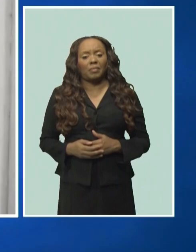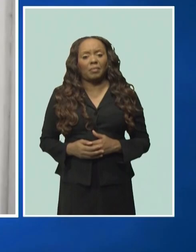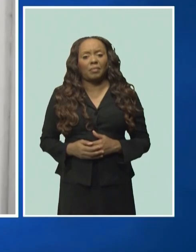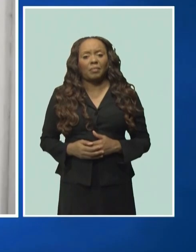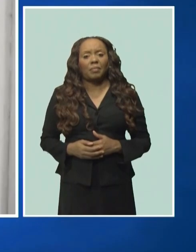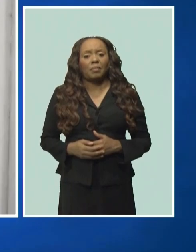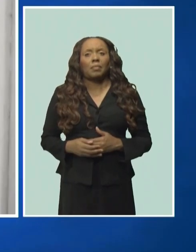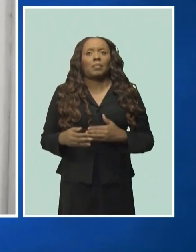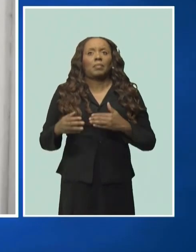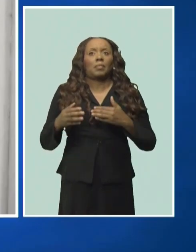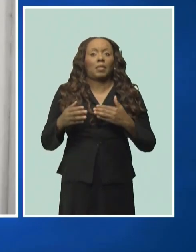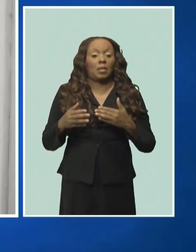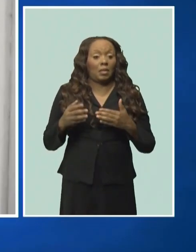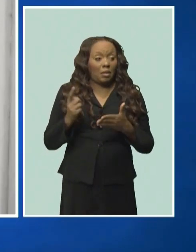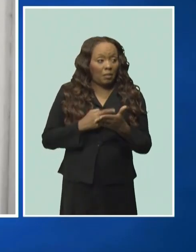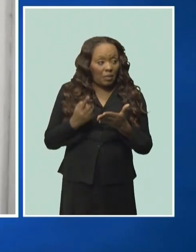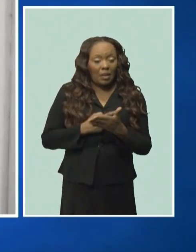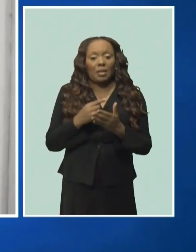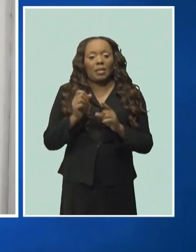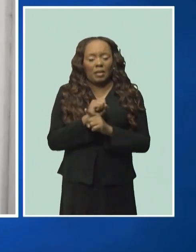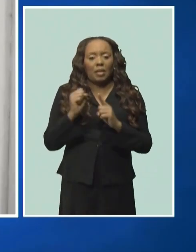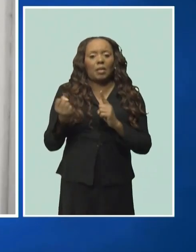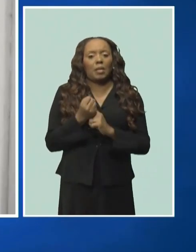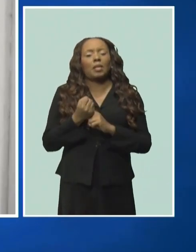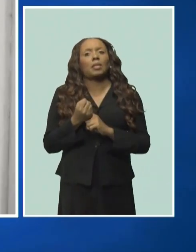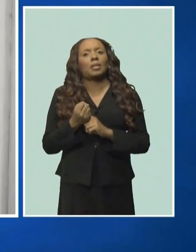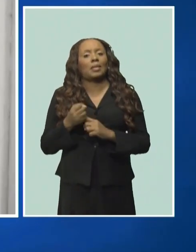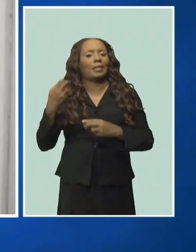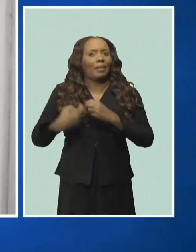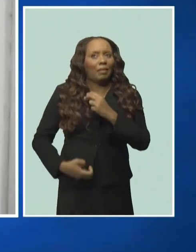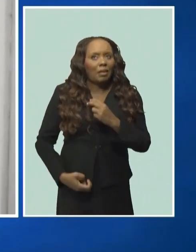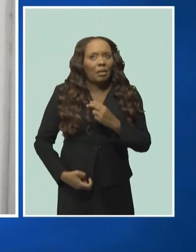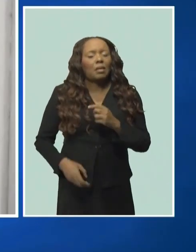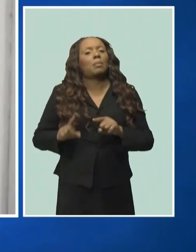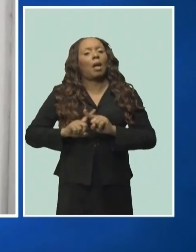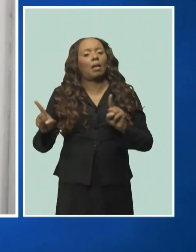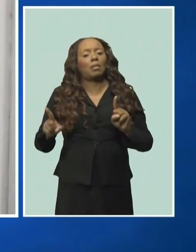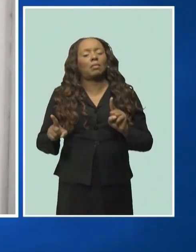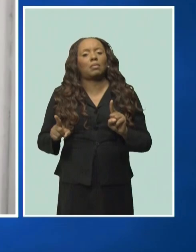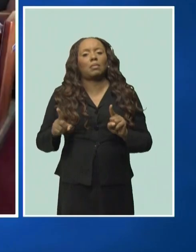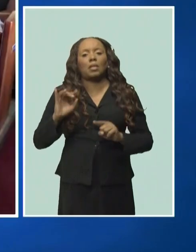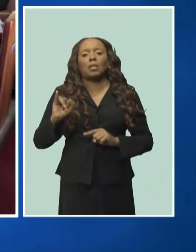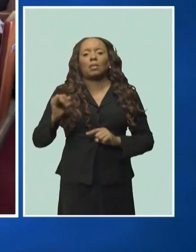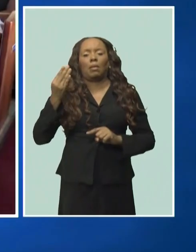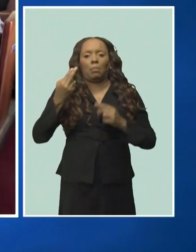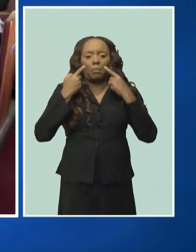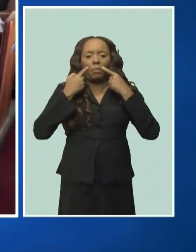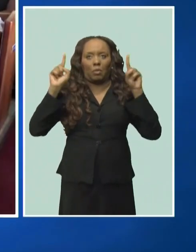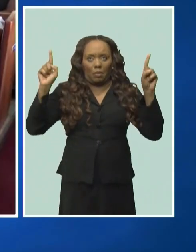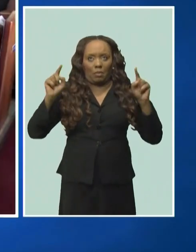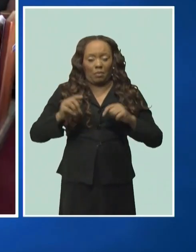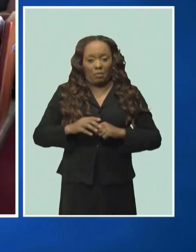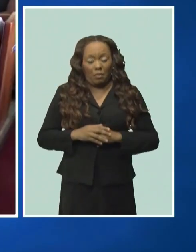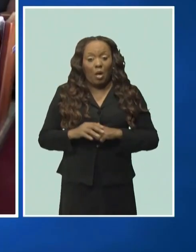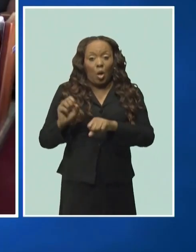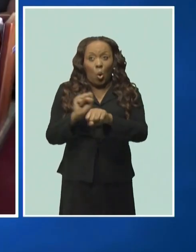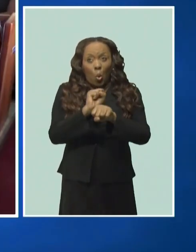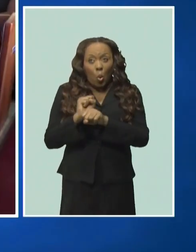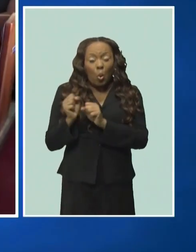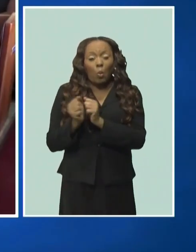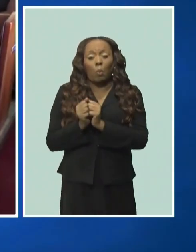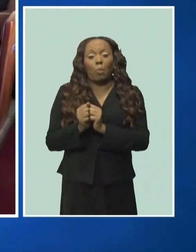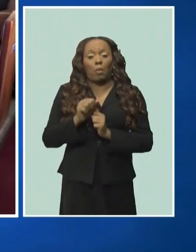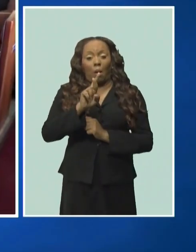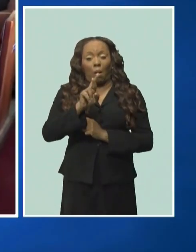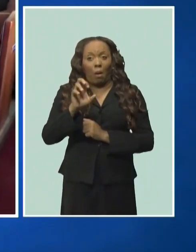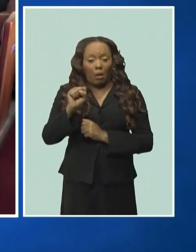prevailing situations. Most importantly, he got the job done. As it relates to his work with the Regional Security